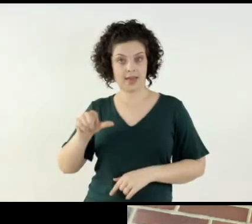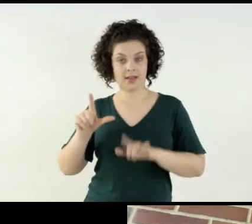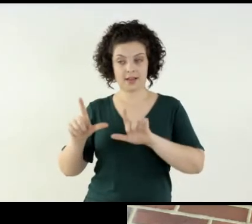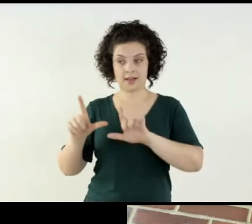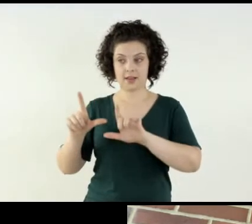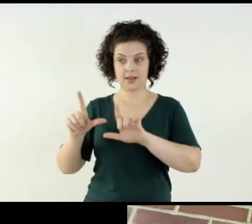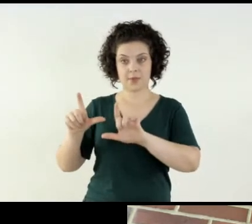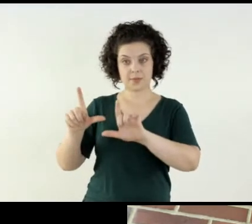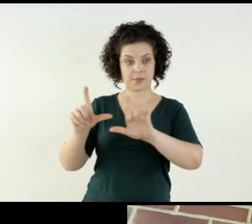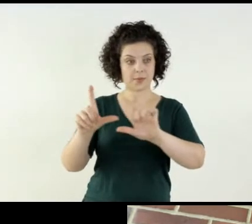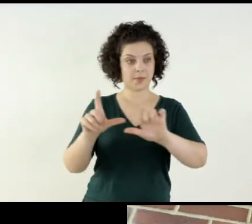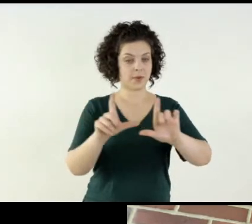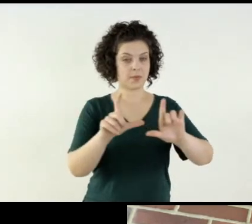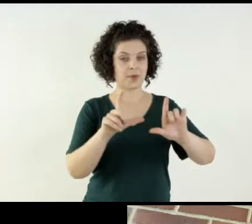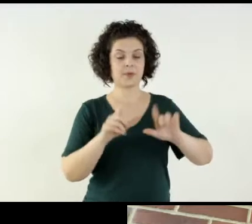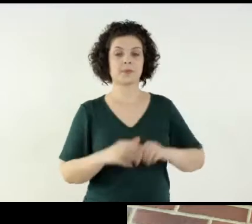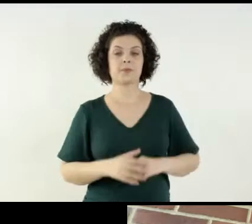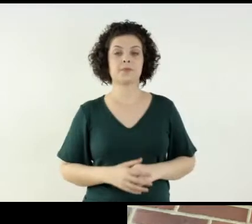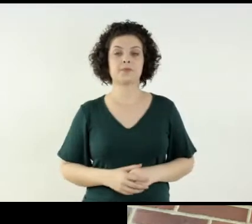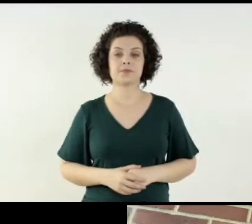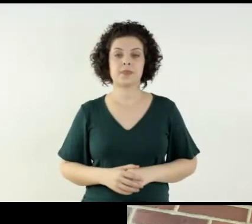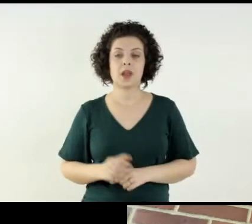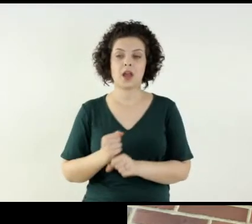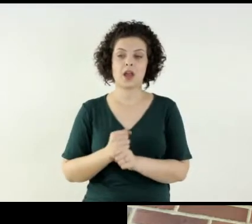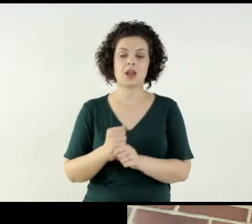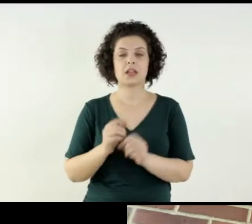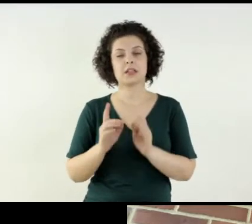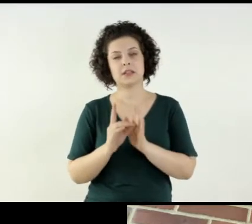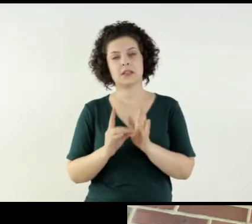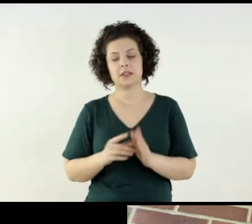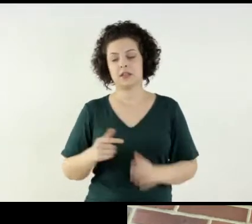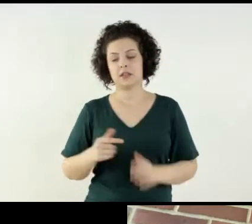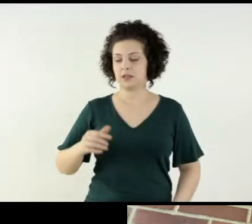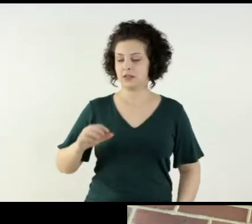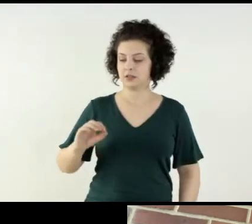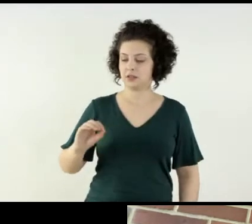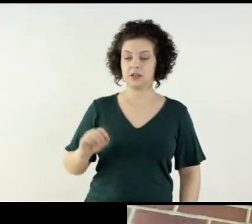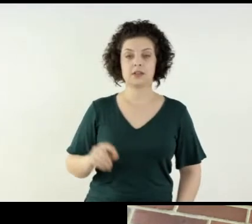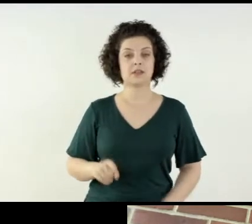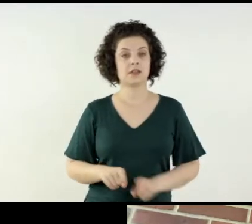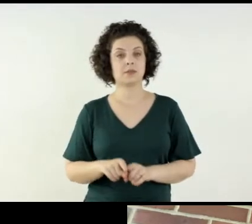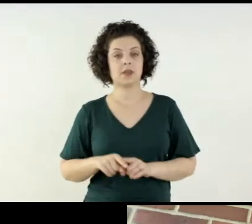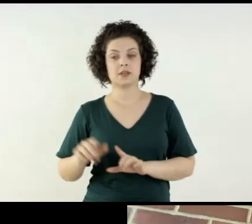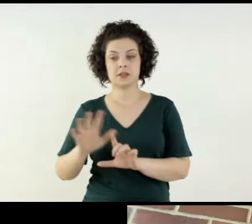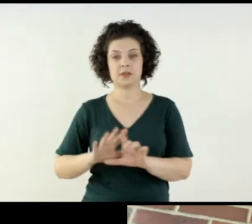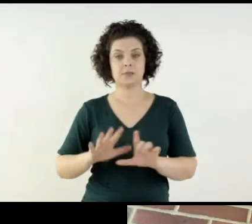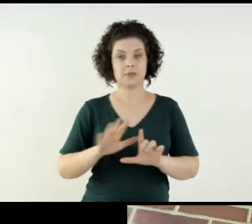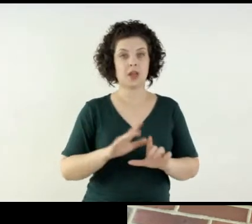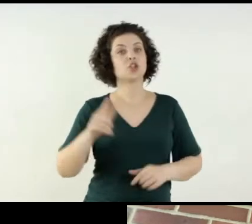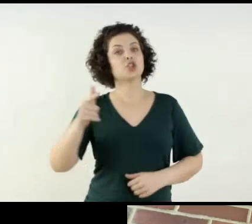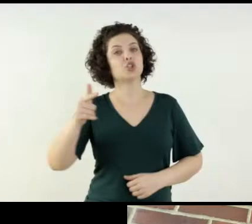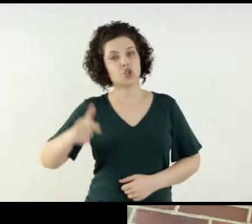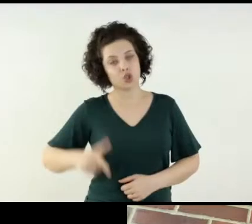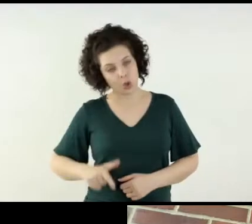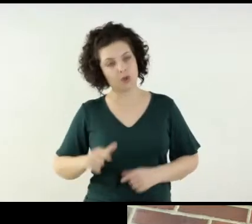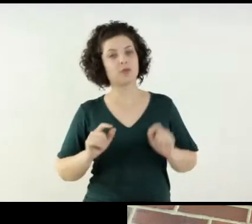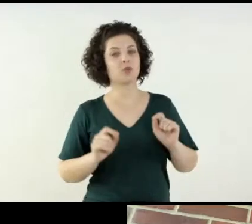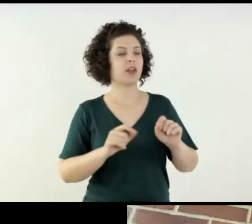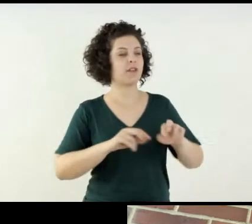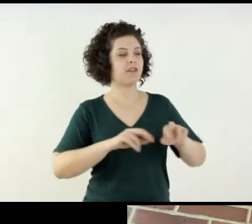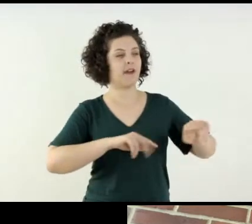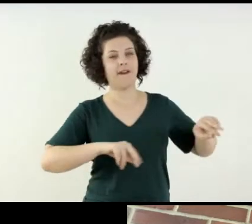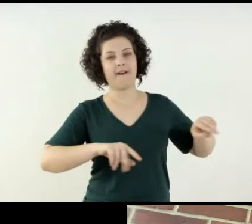1970s, as well as images that she re-photographed from a variety of sources, from